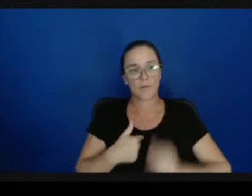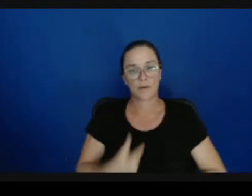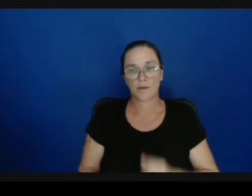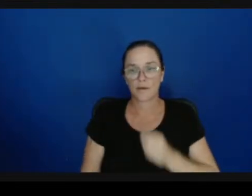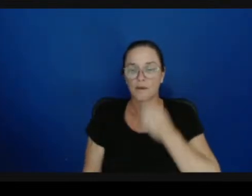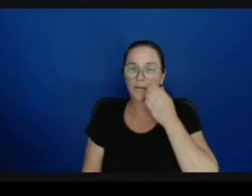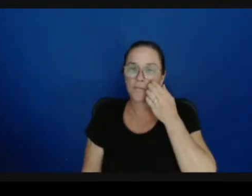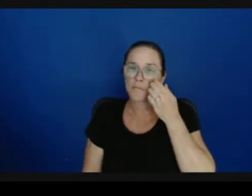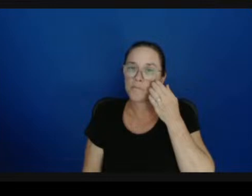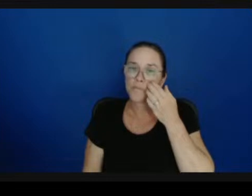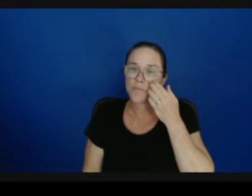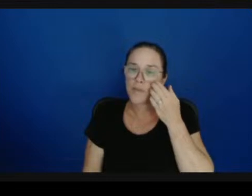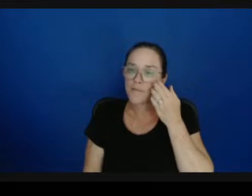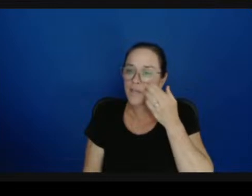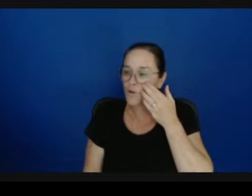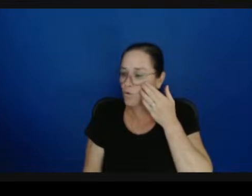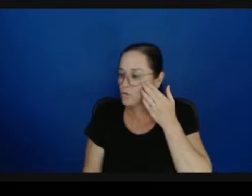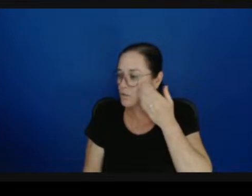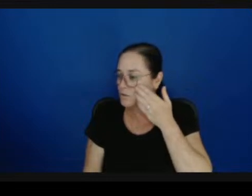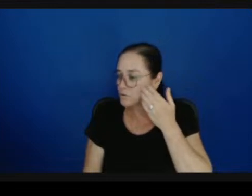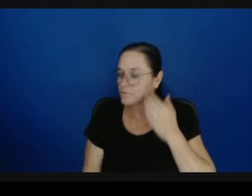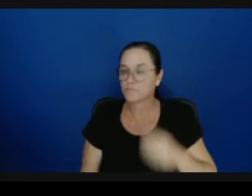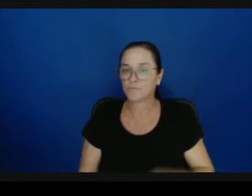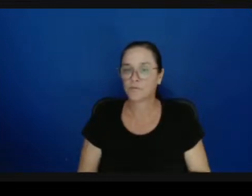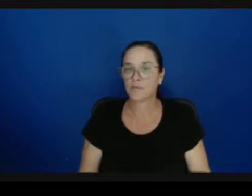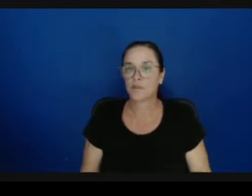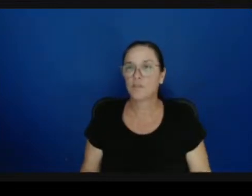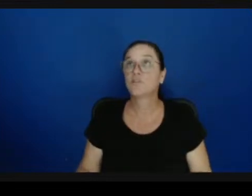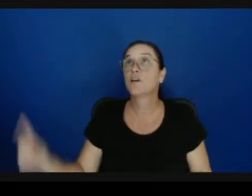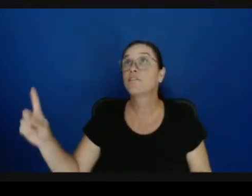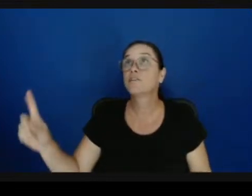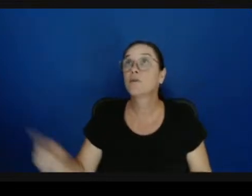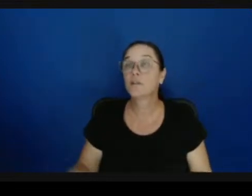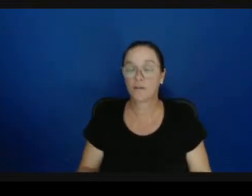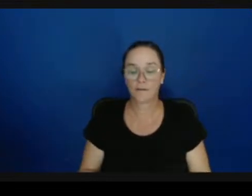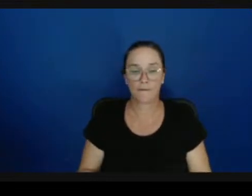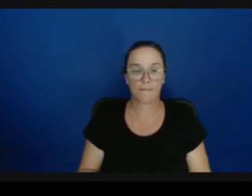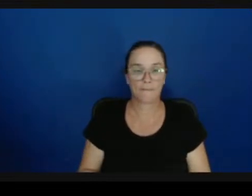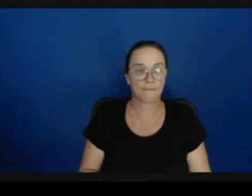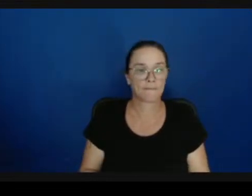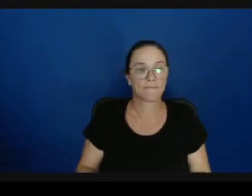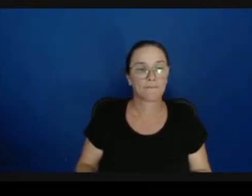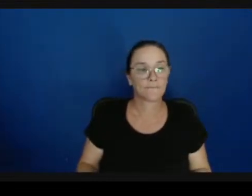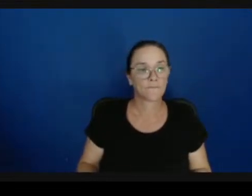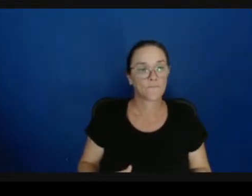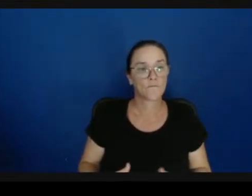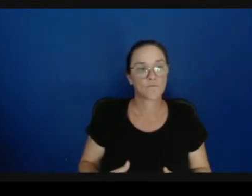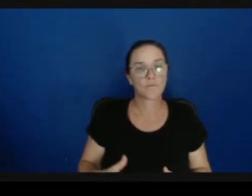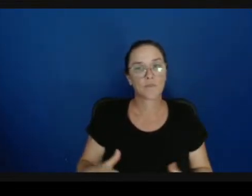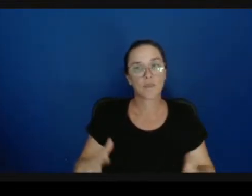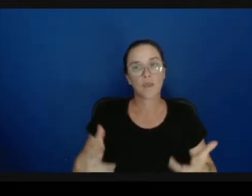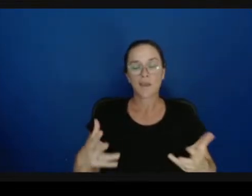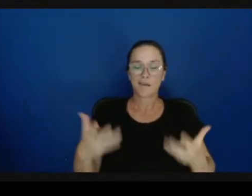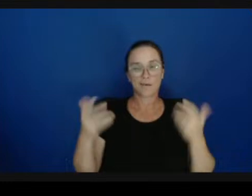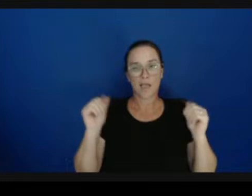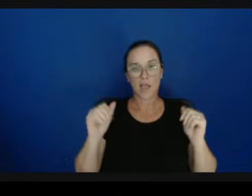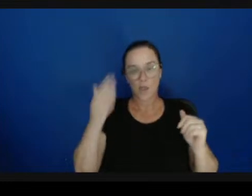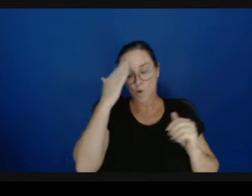Yeah. I tried to look it up, and I saw that they do phone alerts for earthquakes, but you probably were looking for